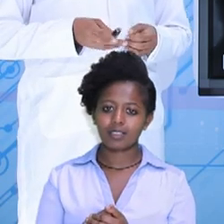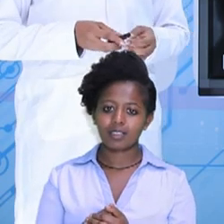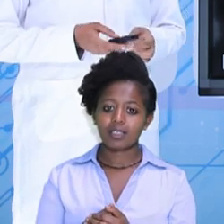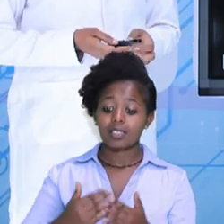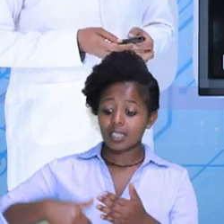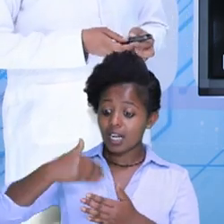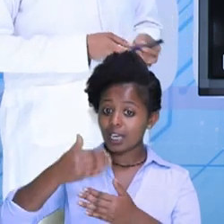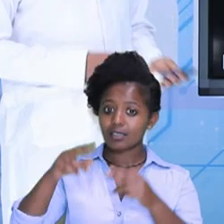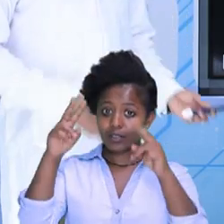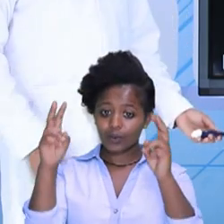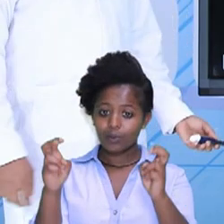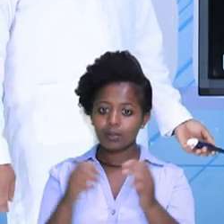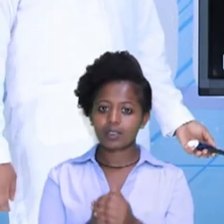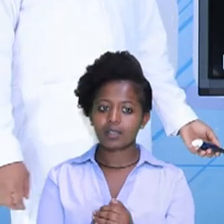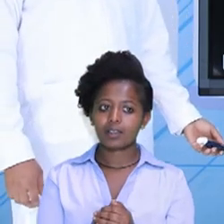the next topic,